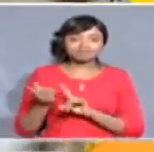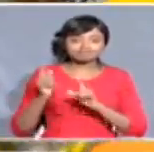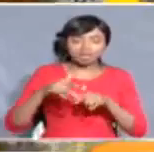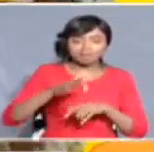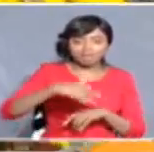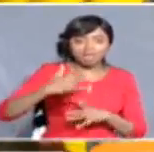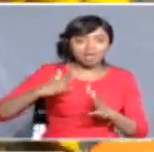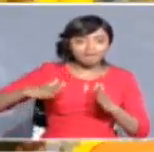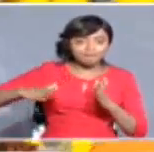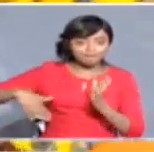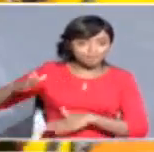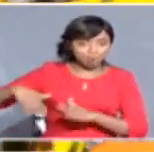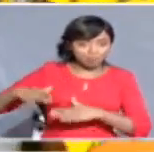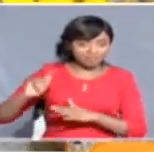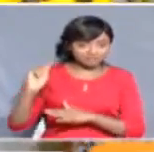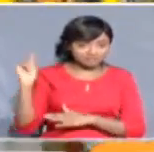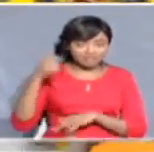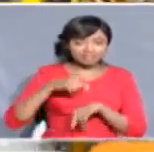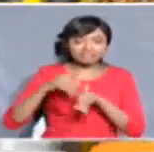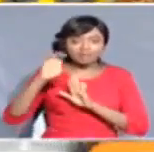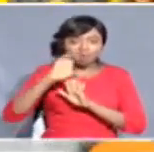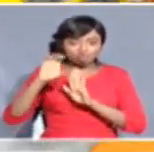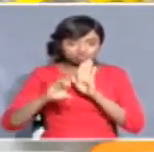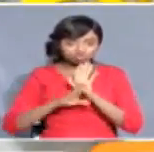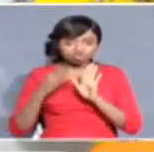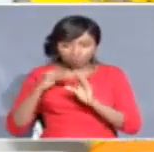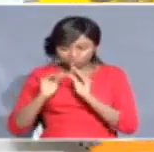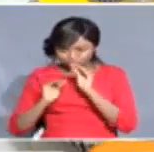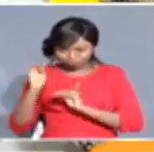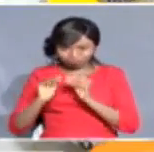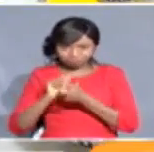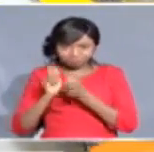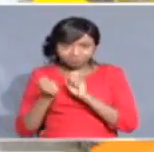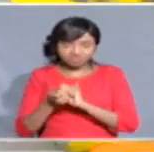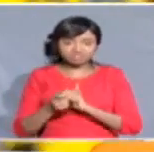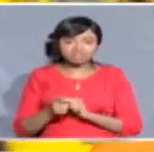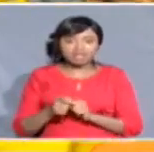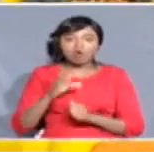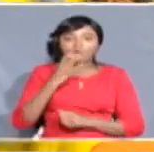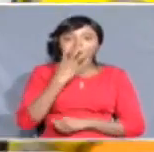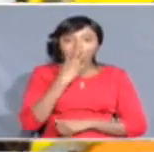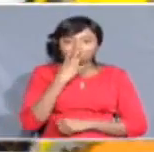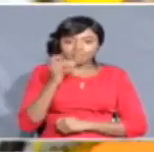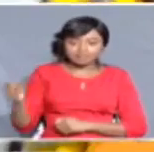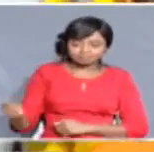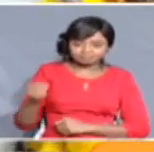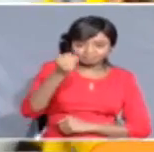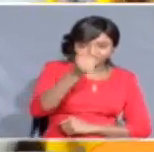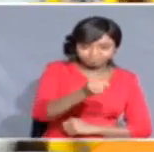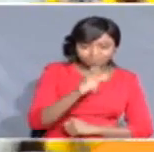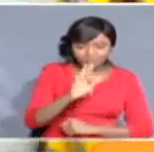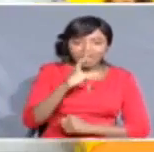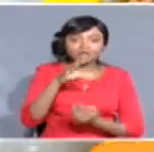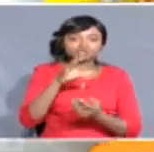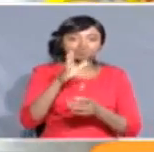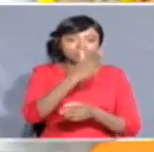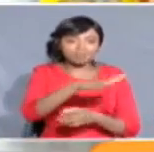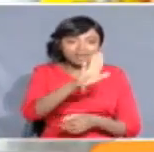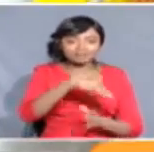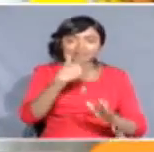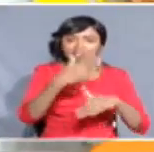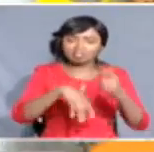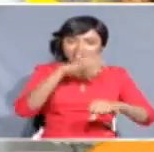Kenya during the constitution drafting process that ODM nominated her to parliament. She would later clinch the